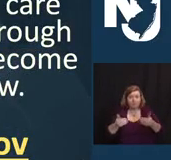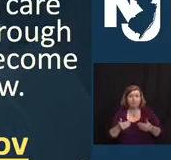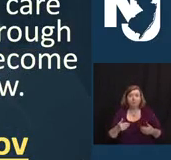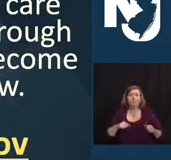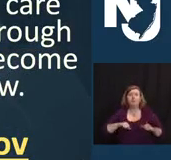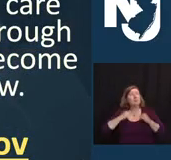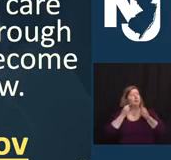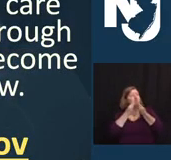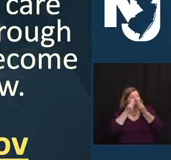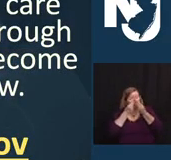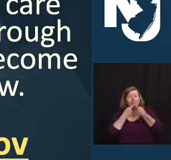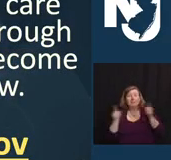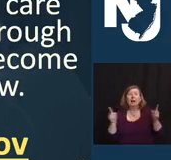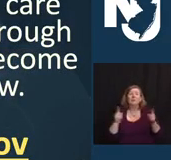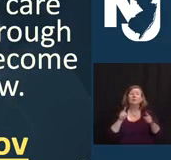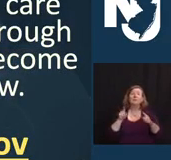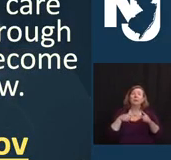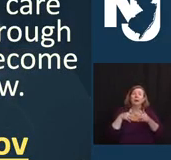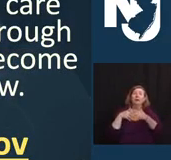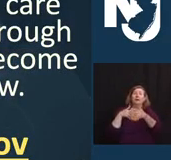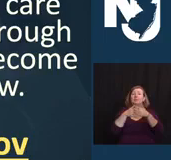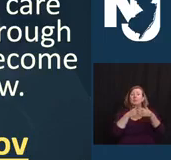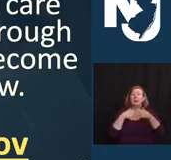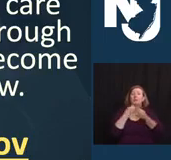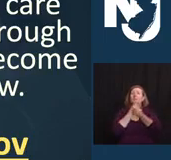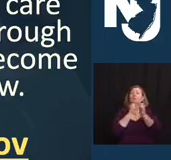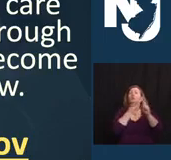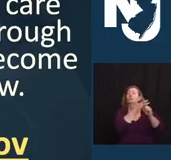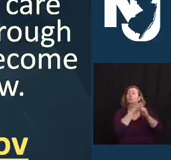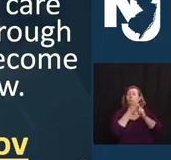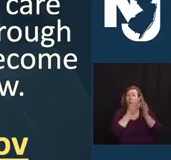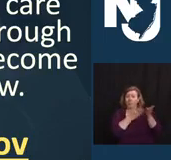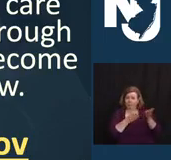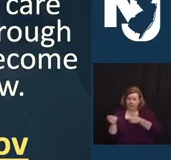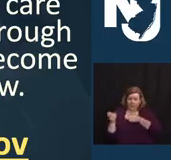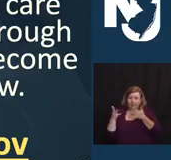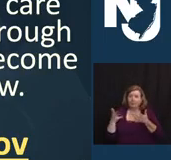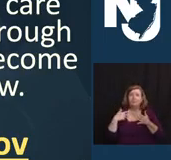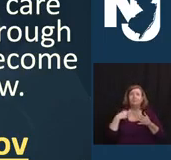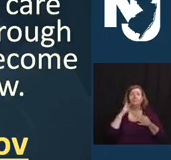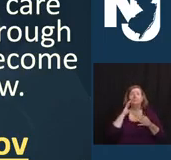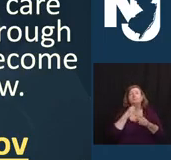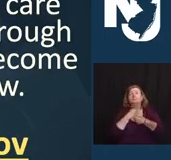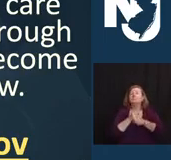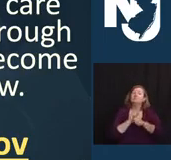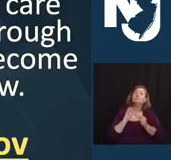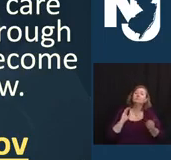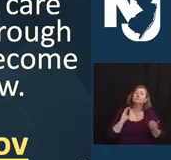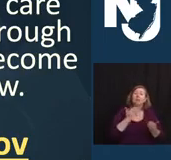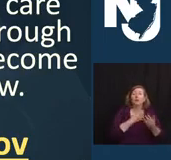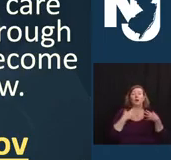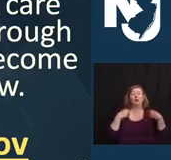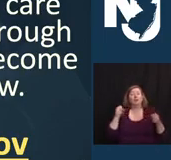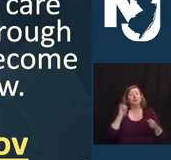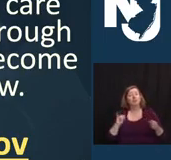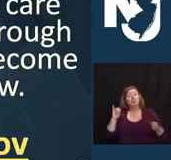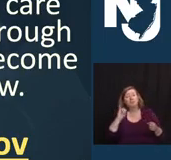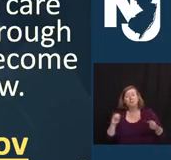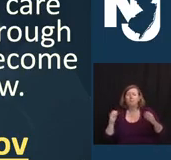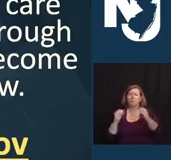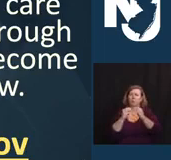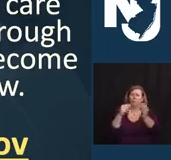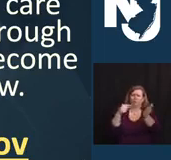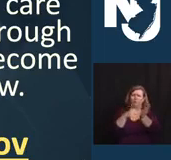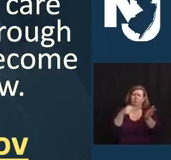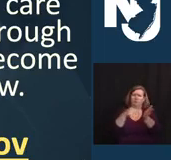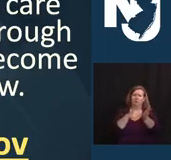announce that through the American Rescue Plan, we are taking steps here to make health insurance more affordable for hundreds of thousands of New